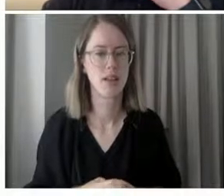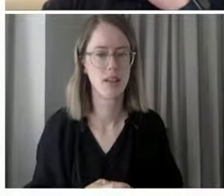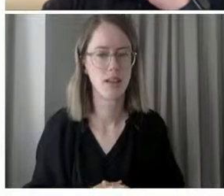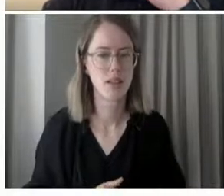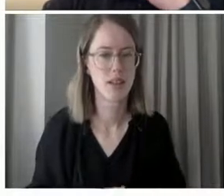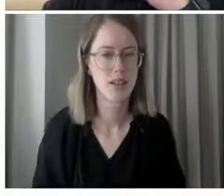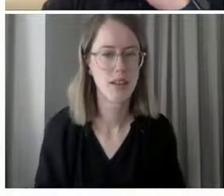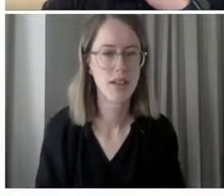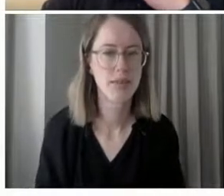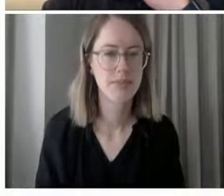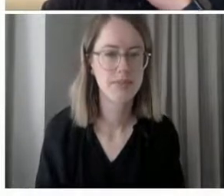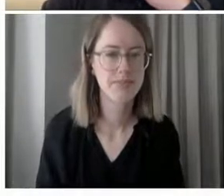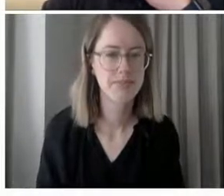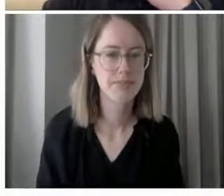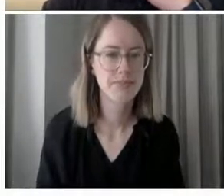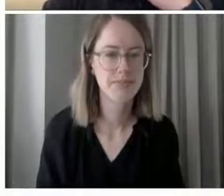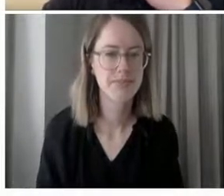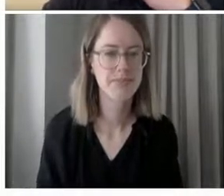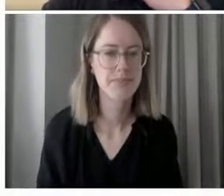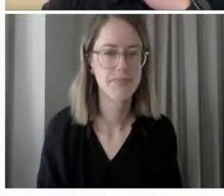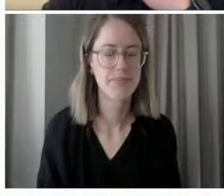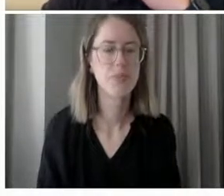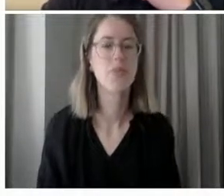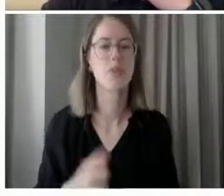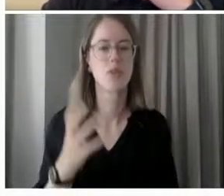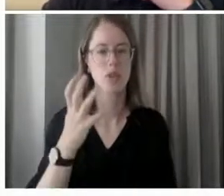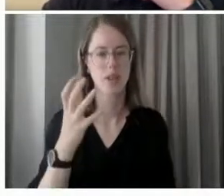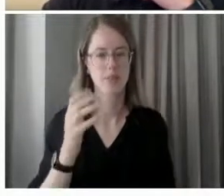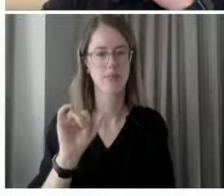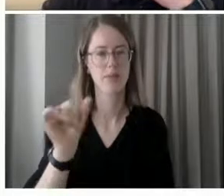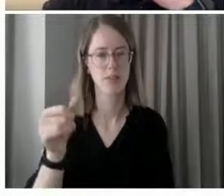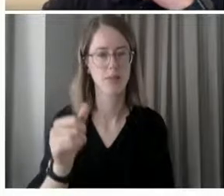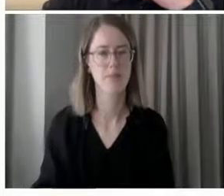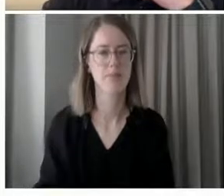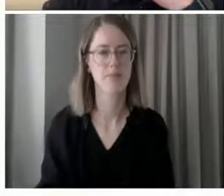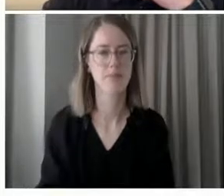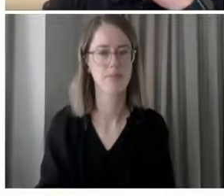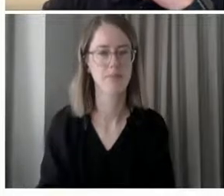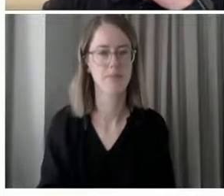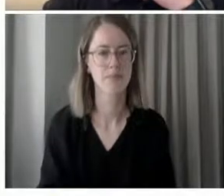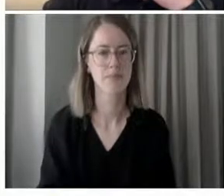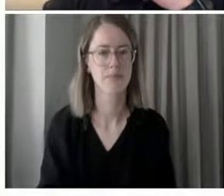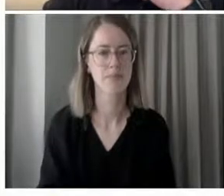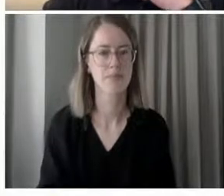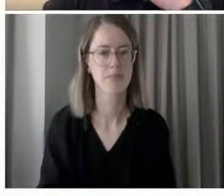bring it up, there we go. No, have I just gone backwards?